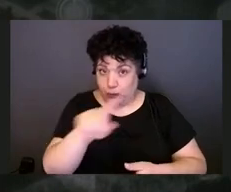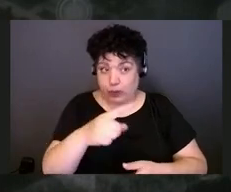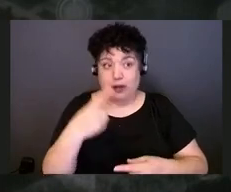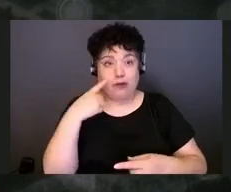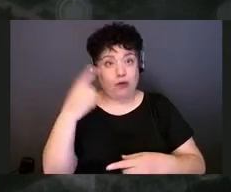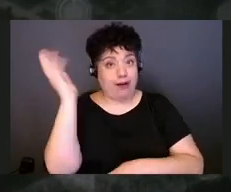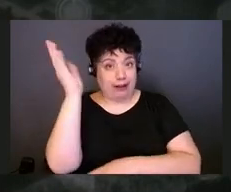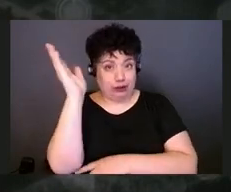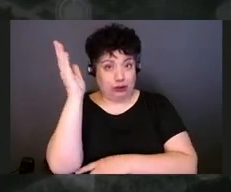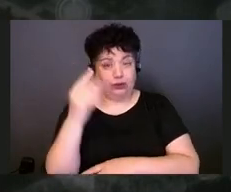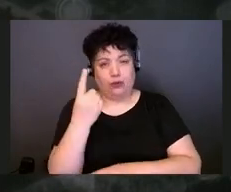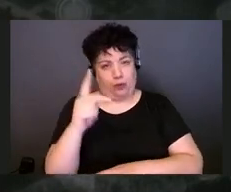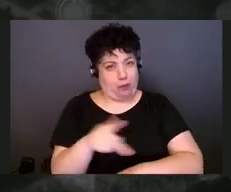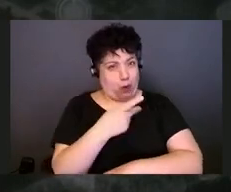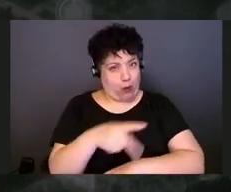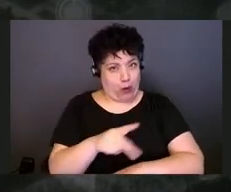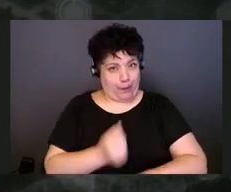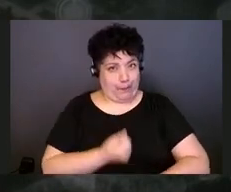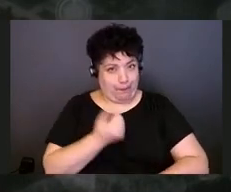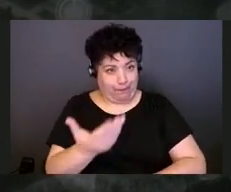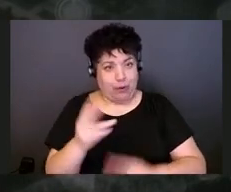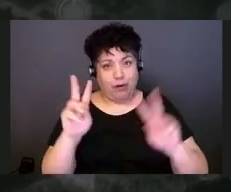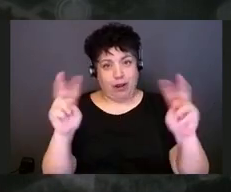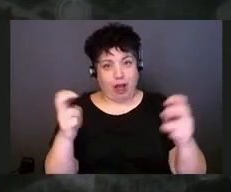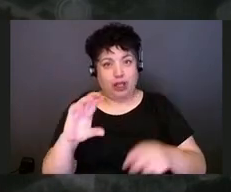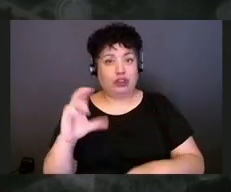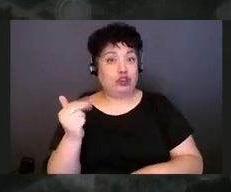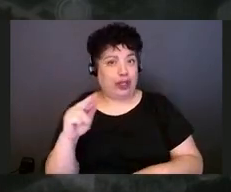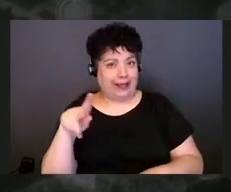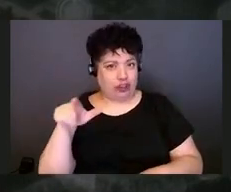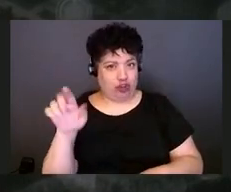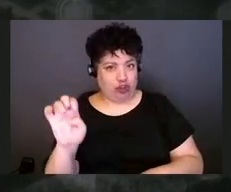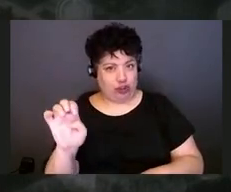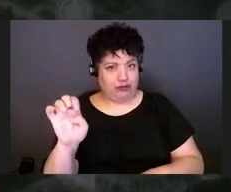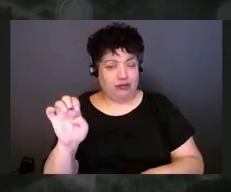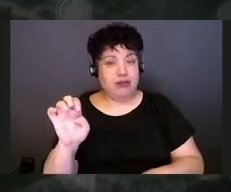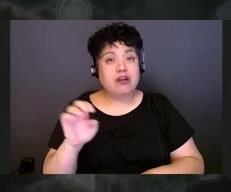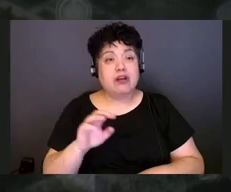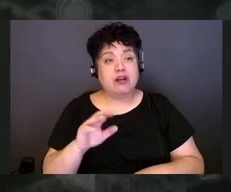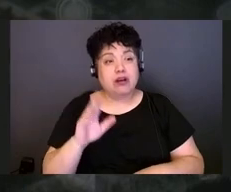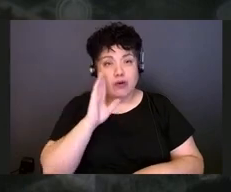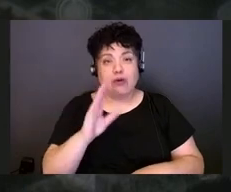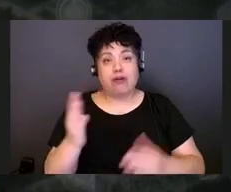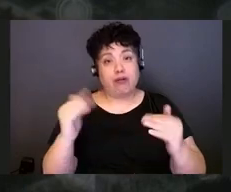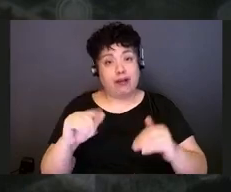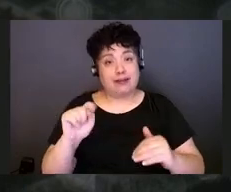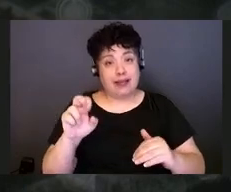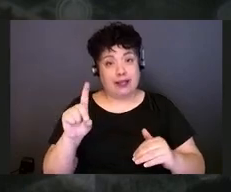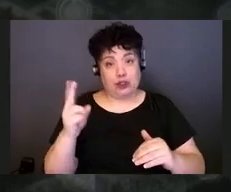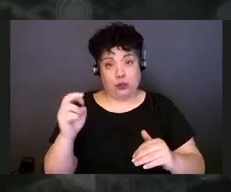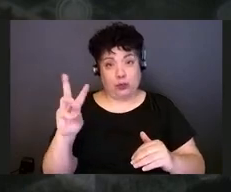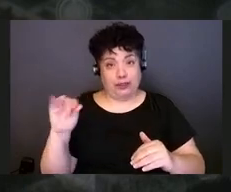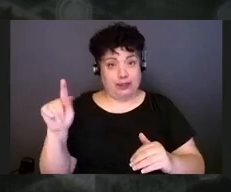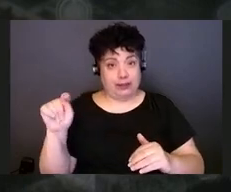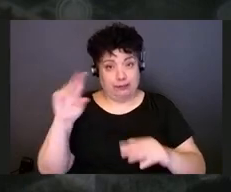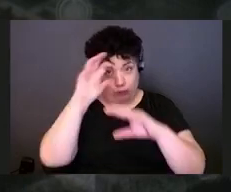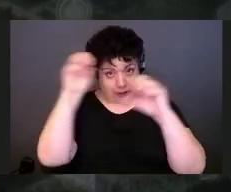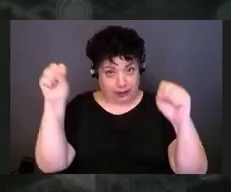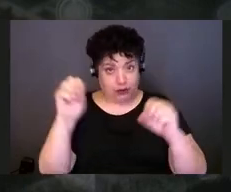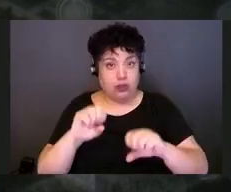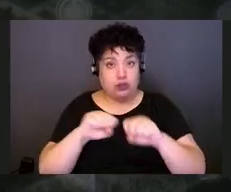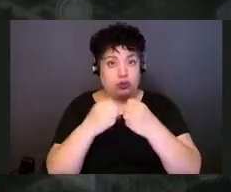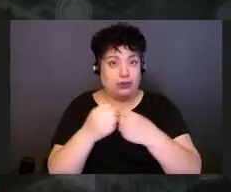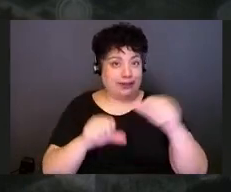a poem titled Change. She will be followed by Ted Hewitt, president of the Social Sciences